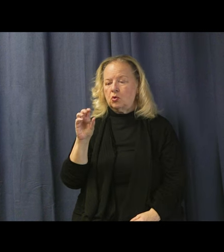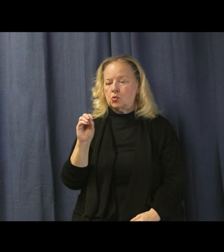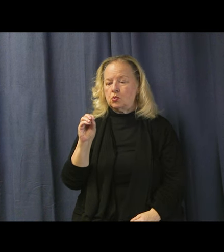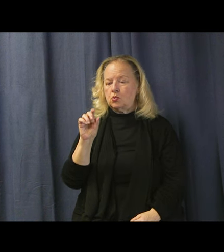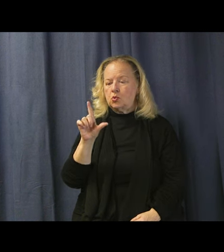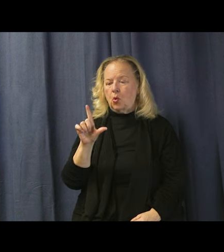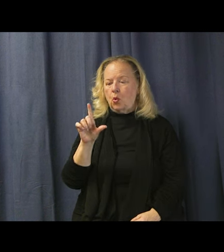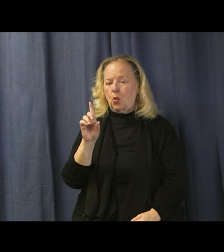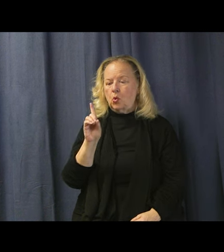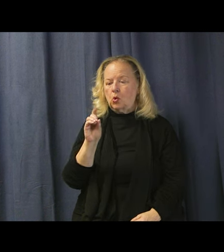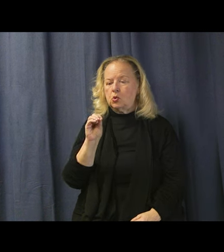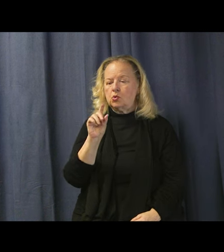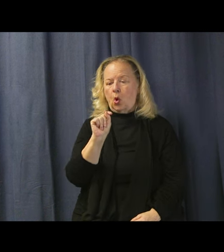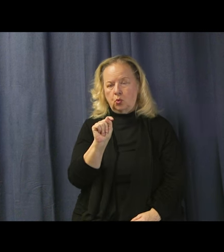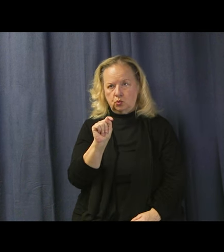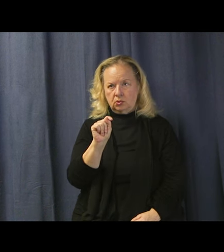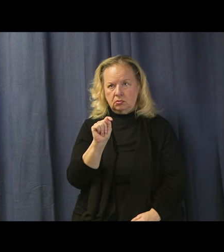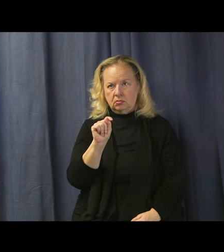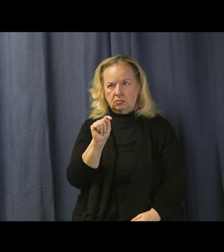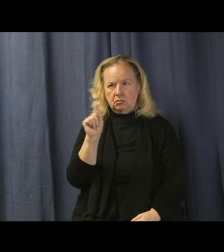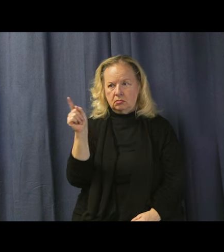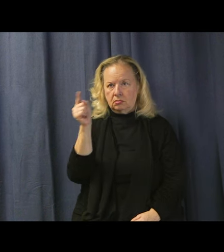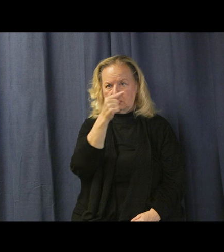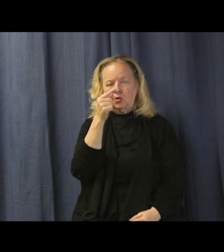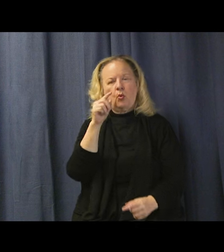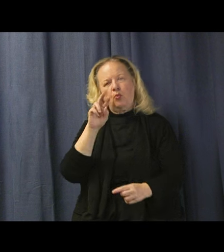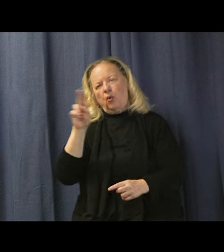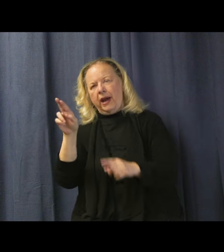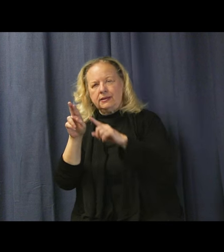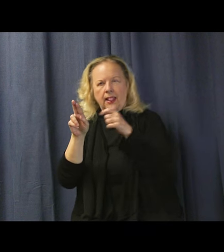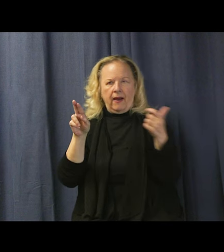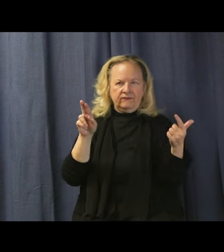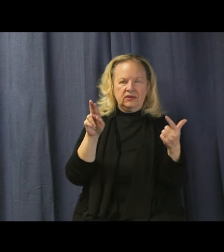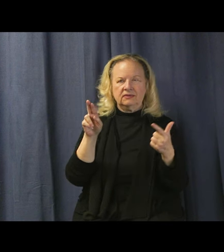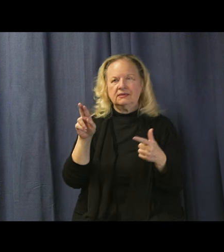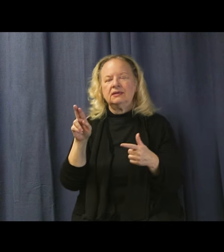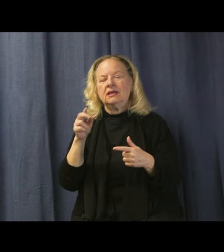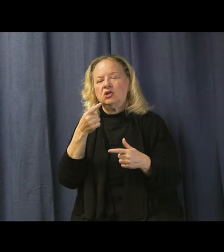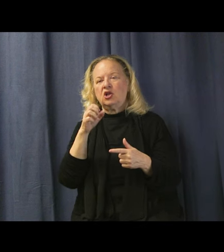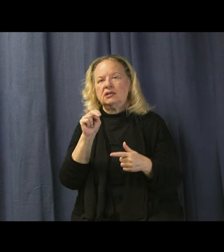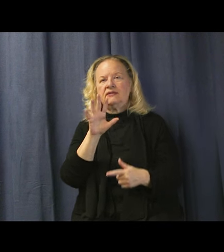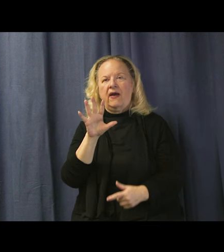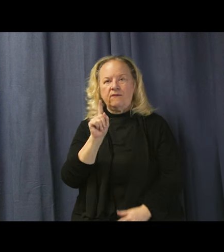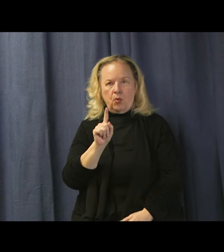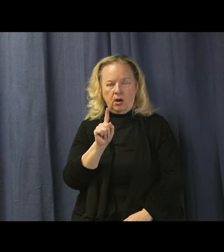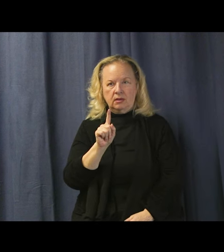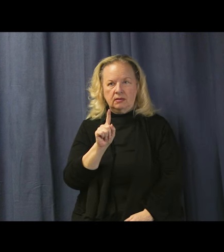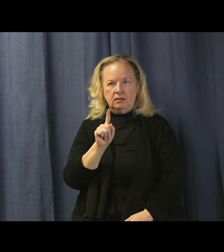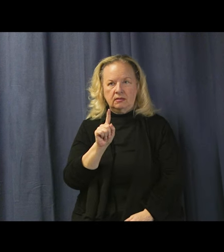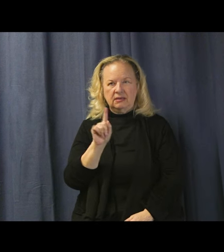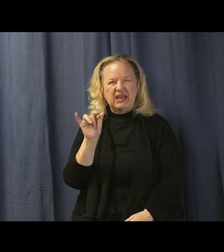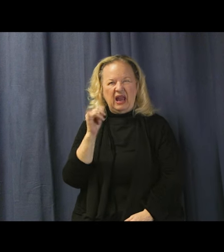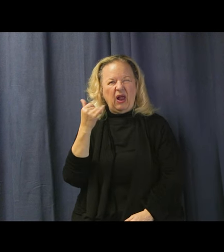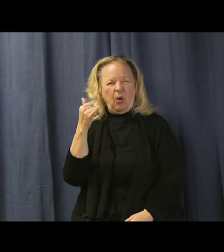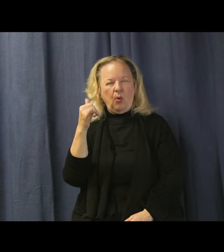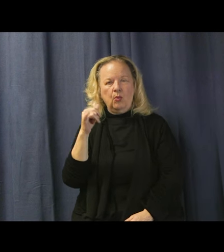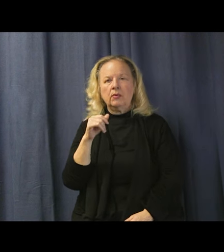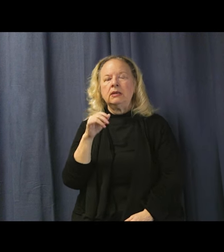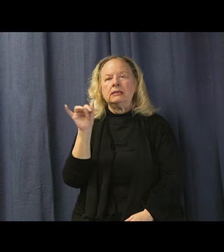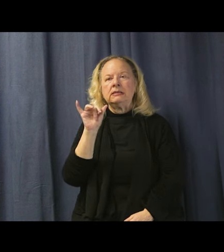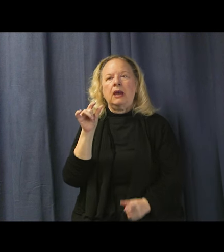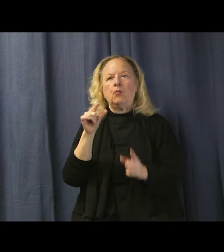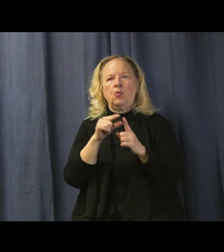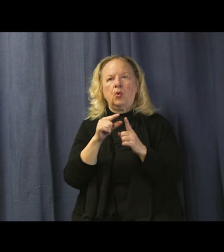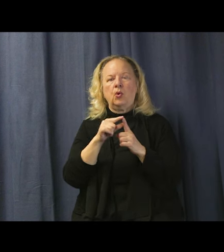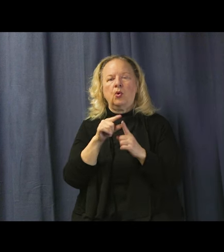toldot. Does everyone see that? Toldot. But look in Genesis 5, 1, it has the same word, and